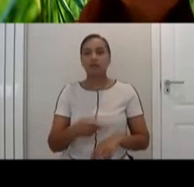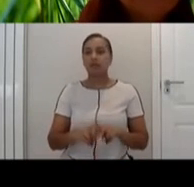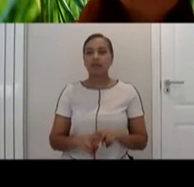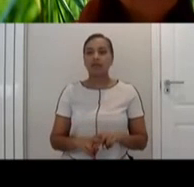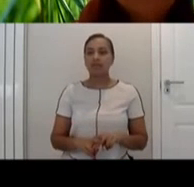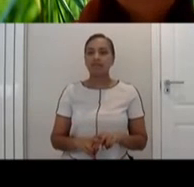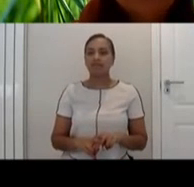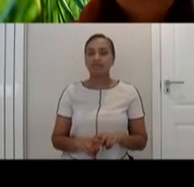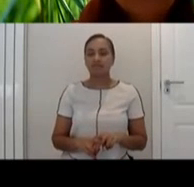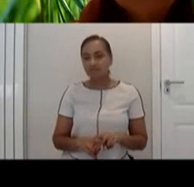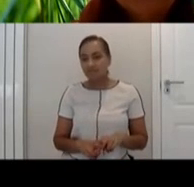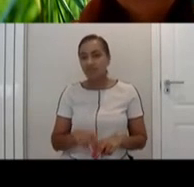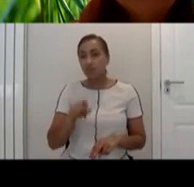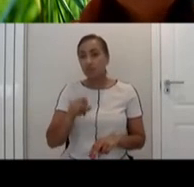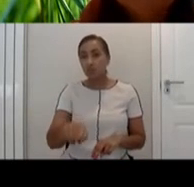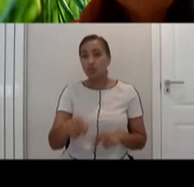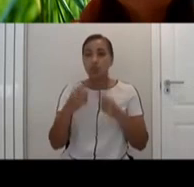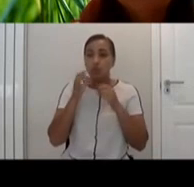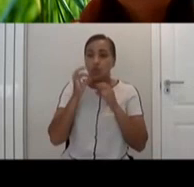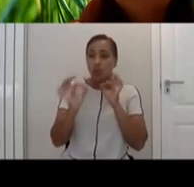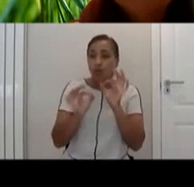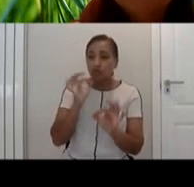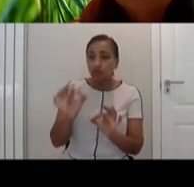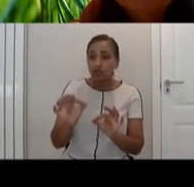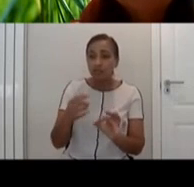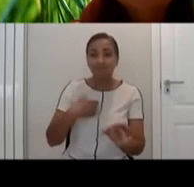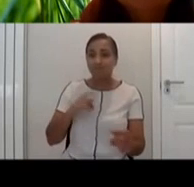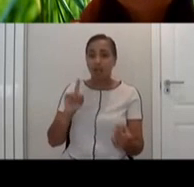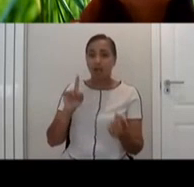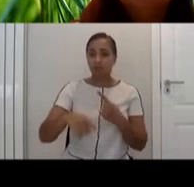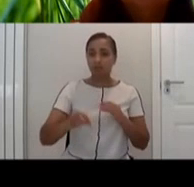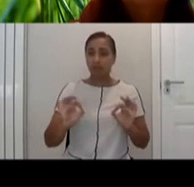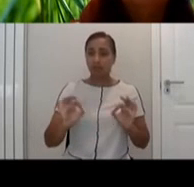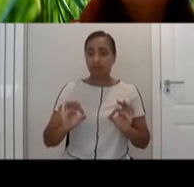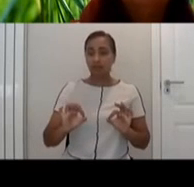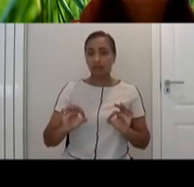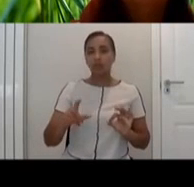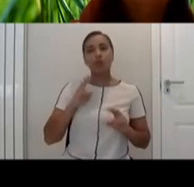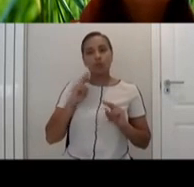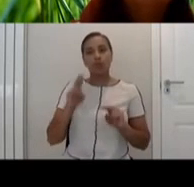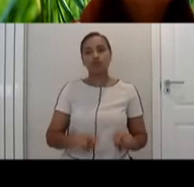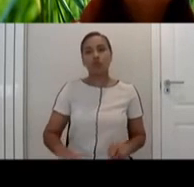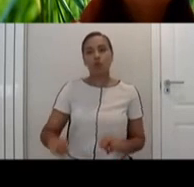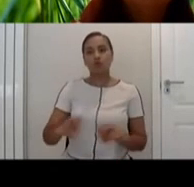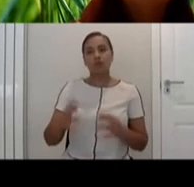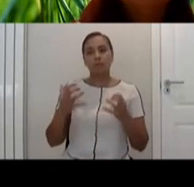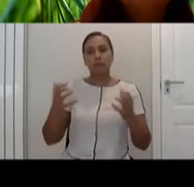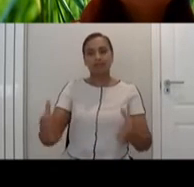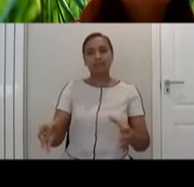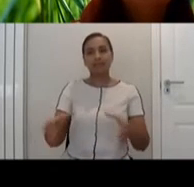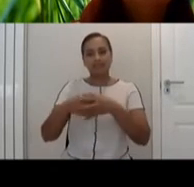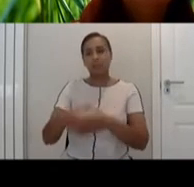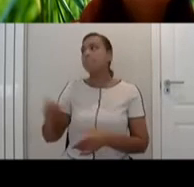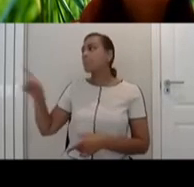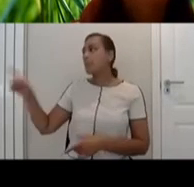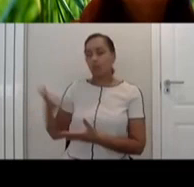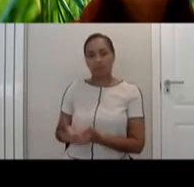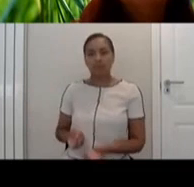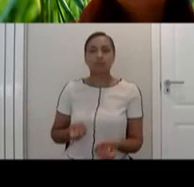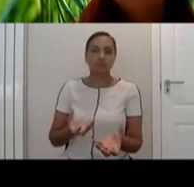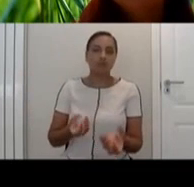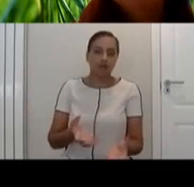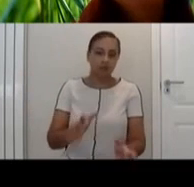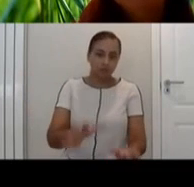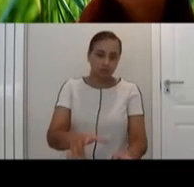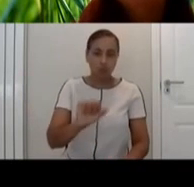to make note of your comments or your questions, we do record the chat, and that will go through to the public health team also. So all